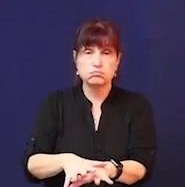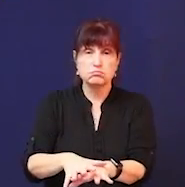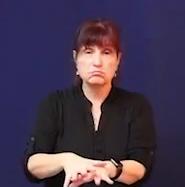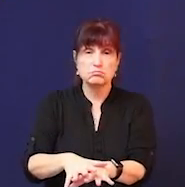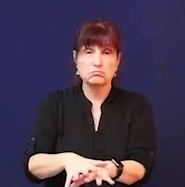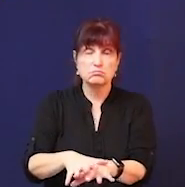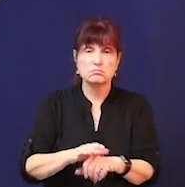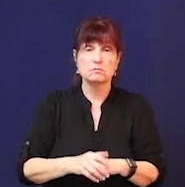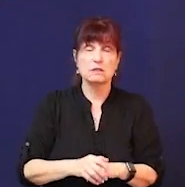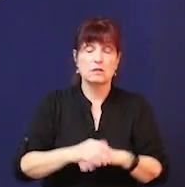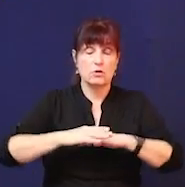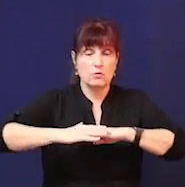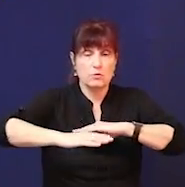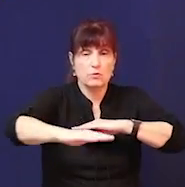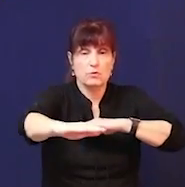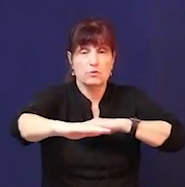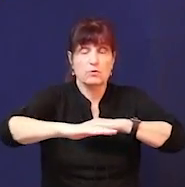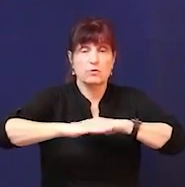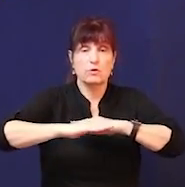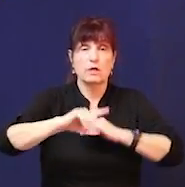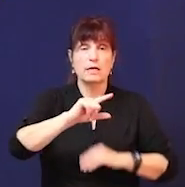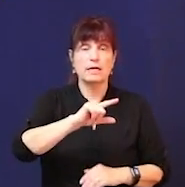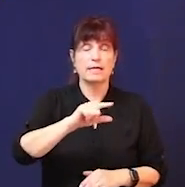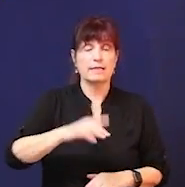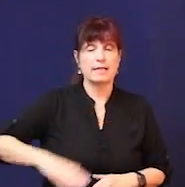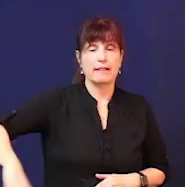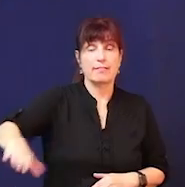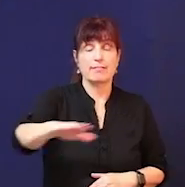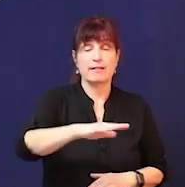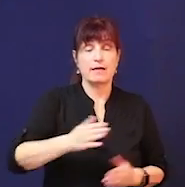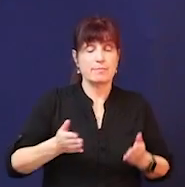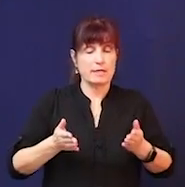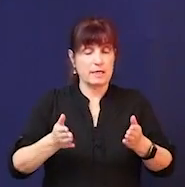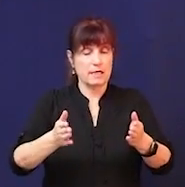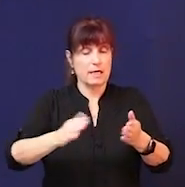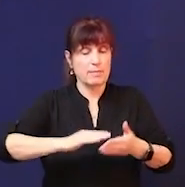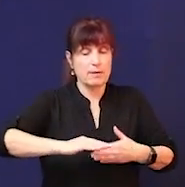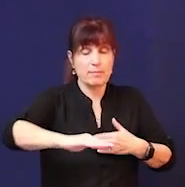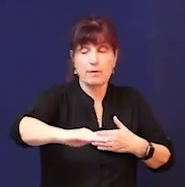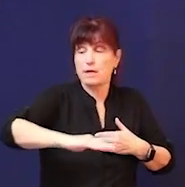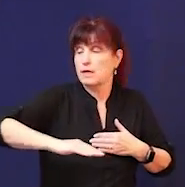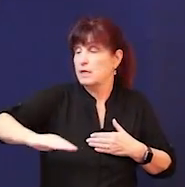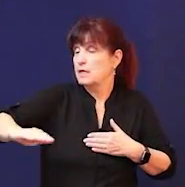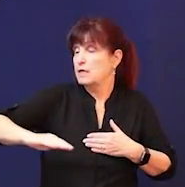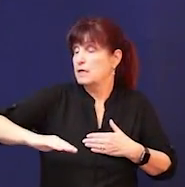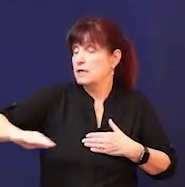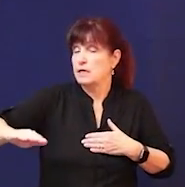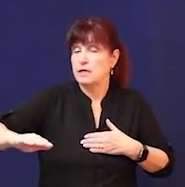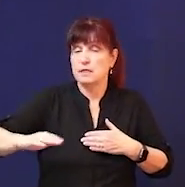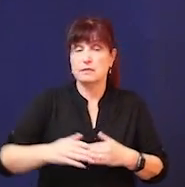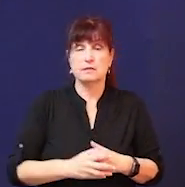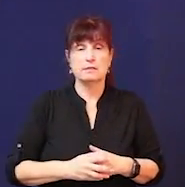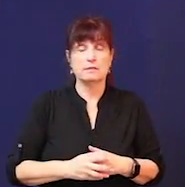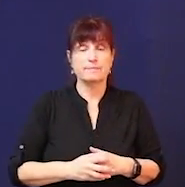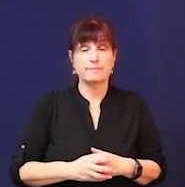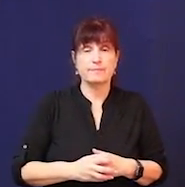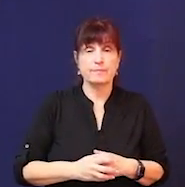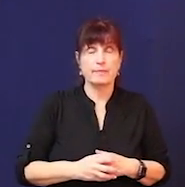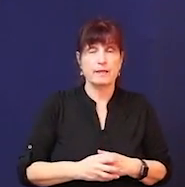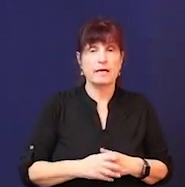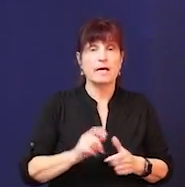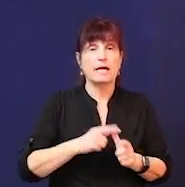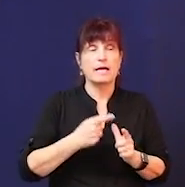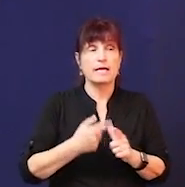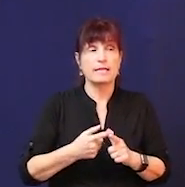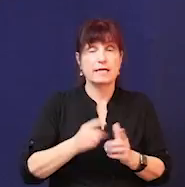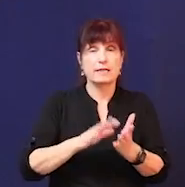made low. The rugged land shall be made a plain. The rough country, a broad valley. Then the glory